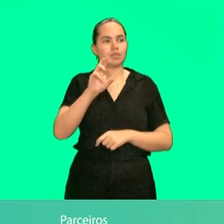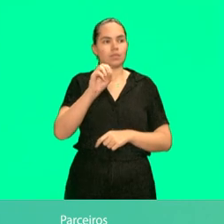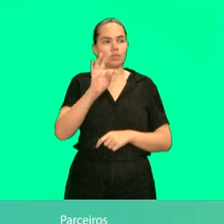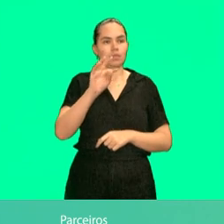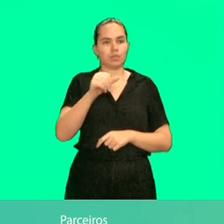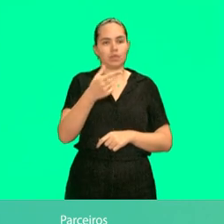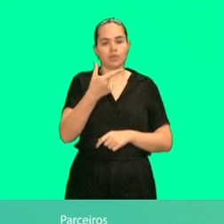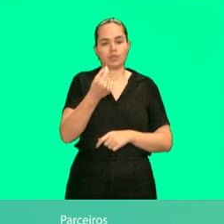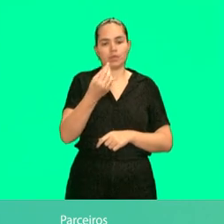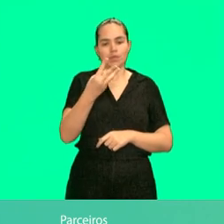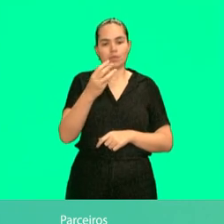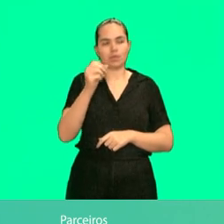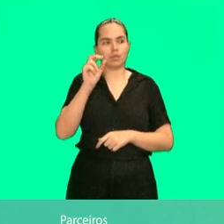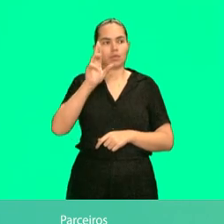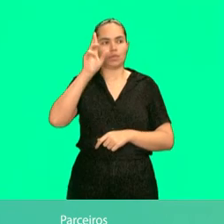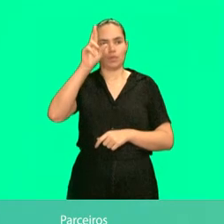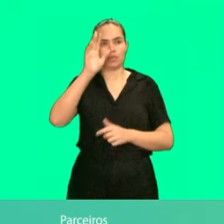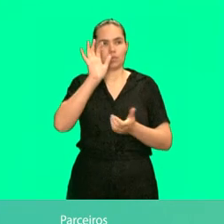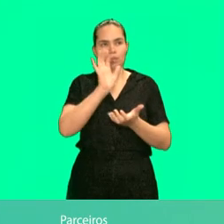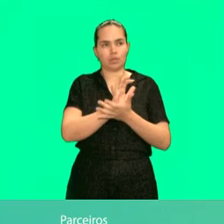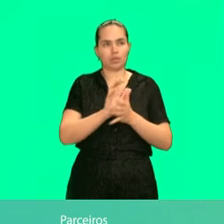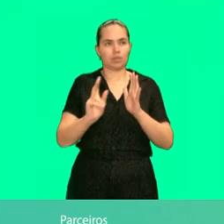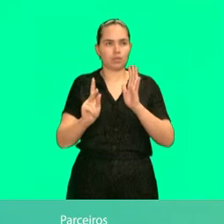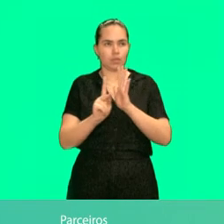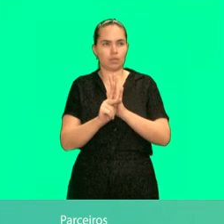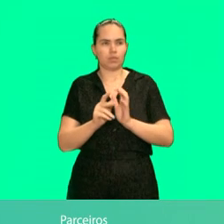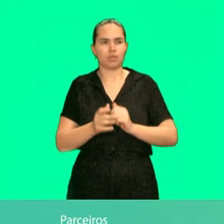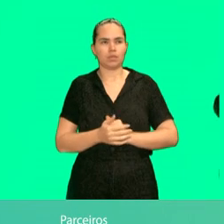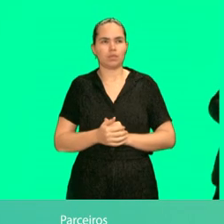making up a new fuel. And I would like to highlight